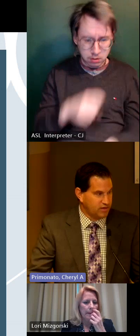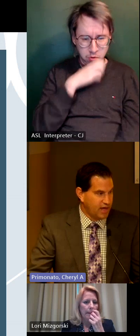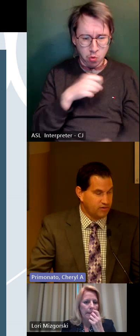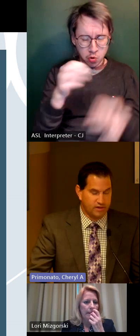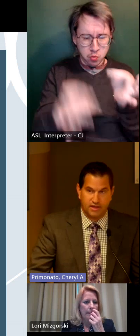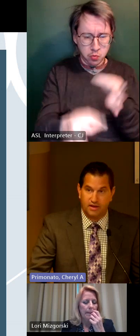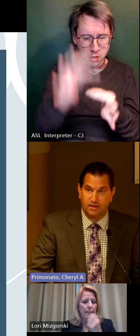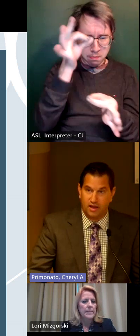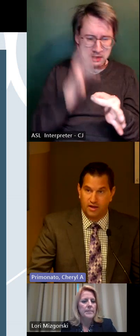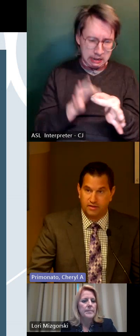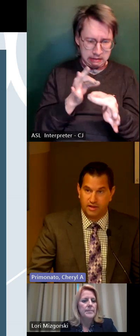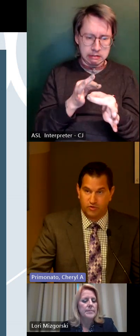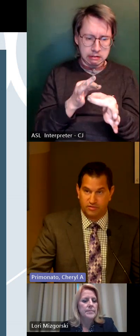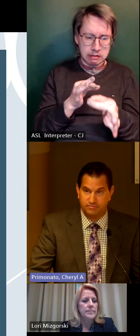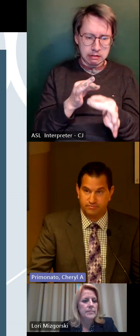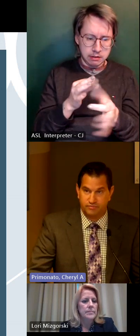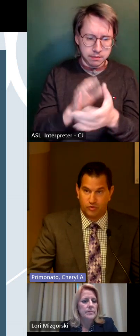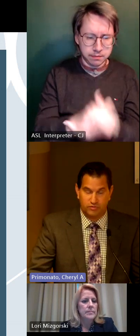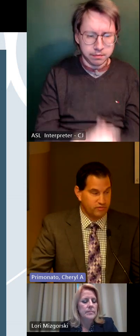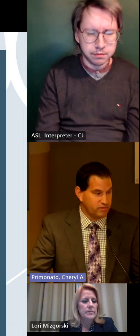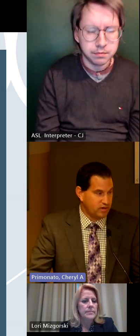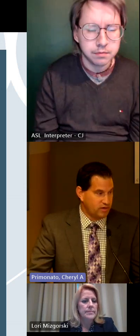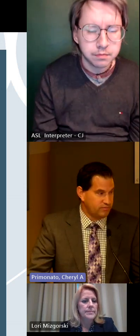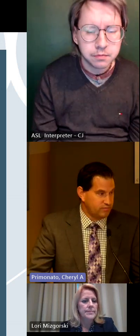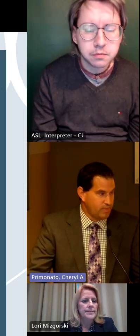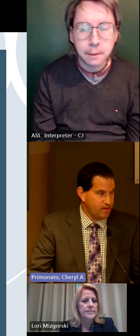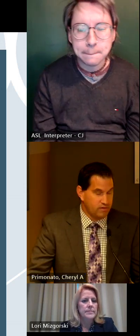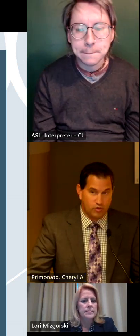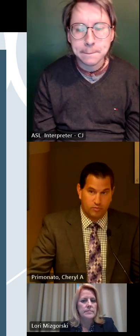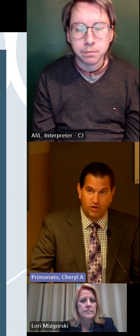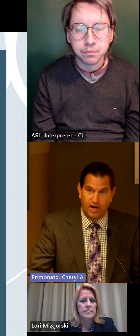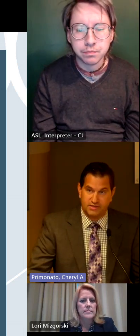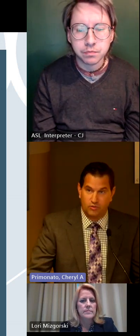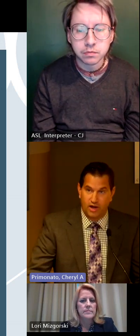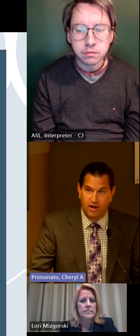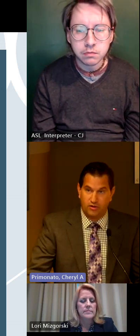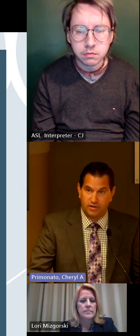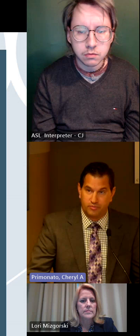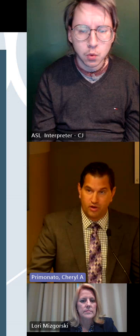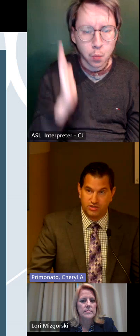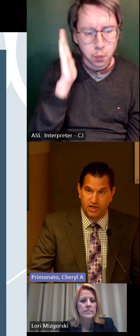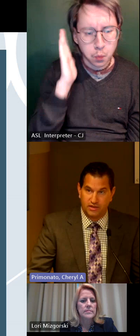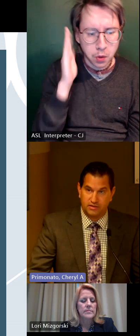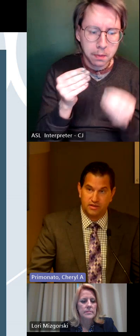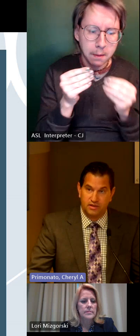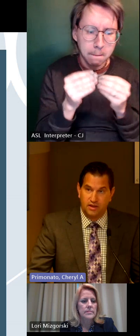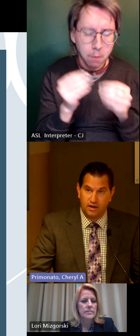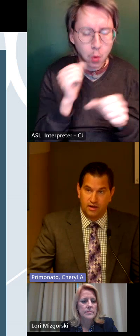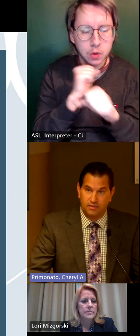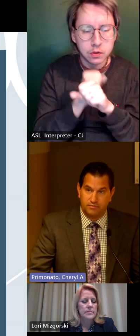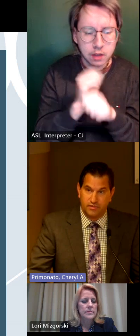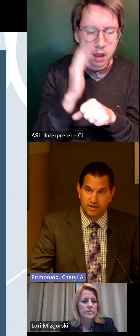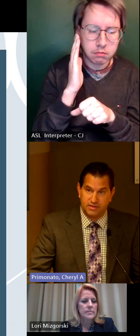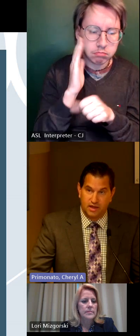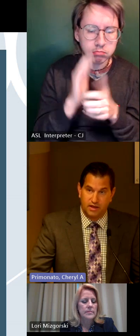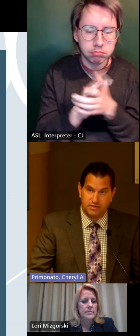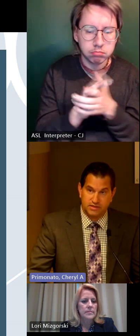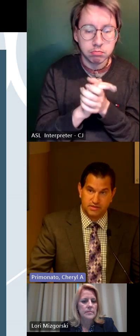was currently out on the line, and we're progressing well on the project.